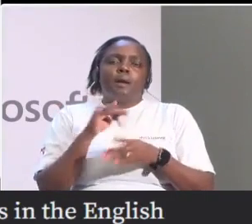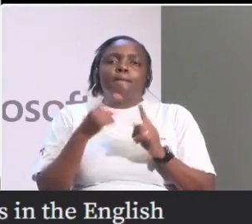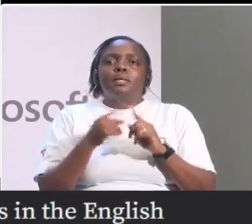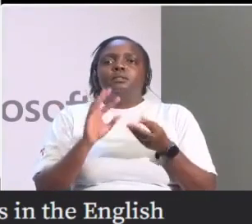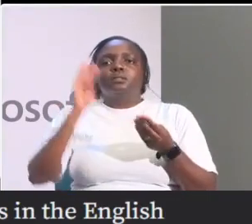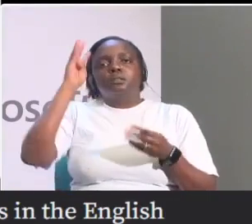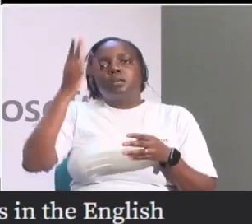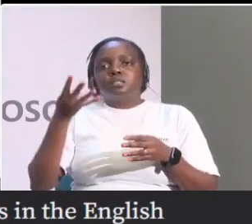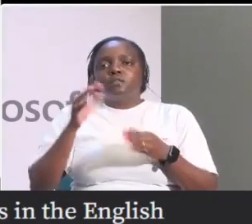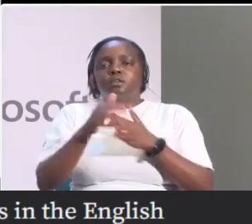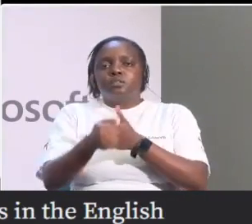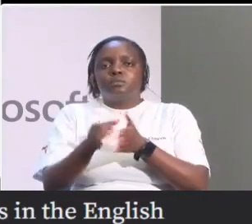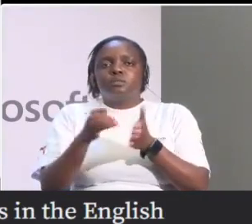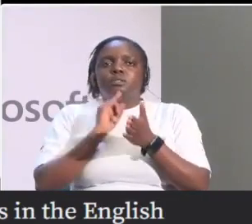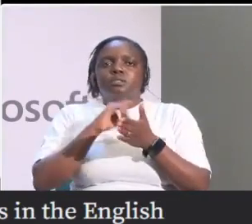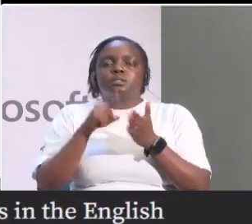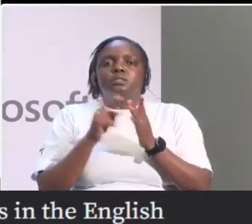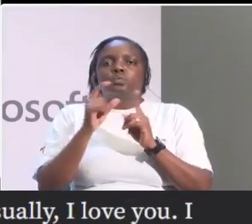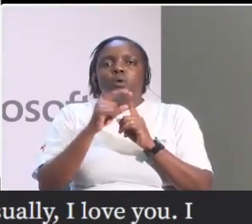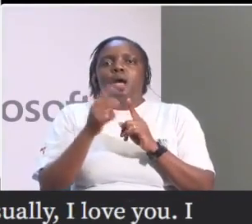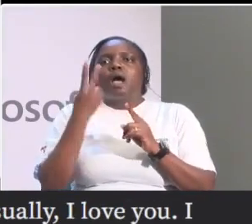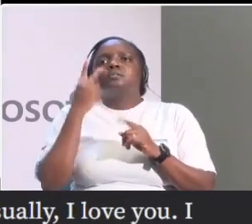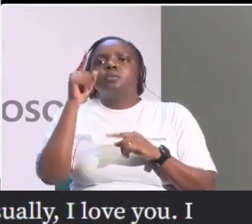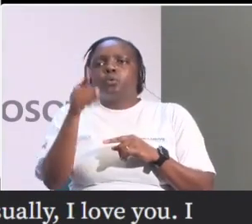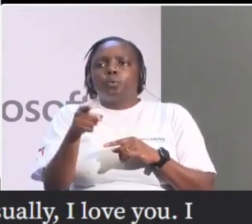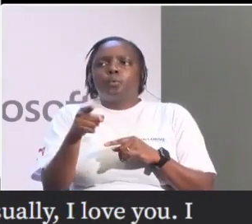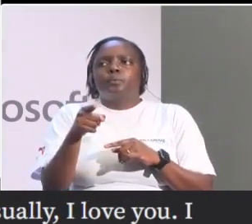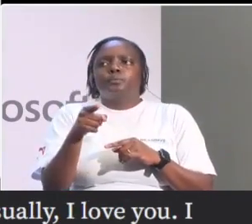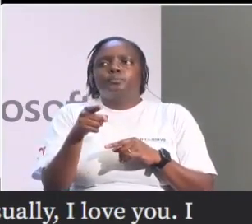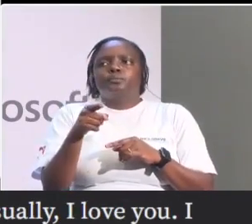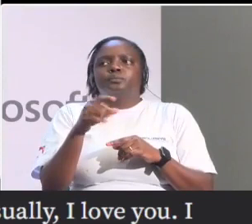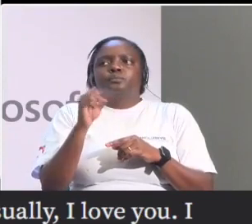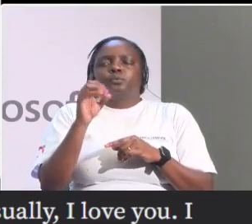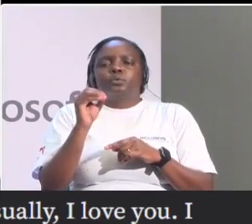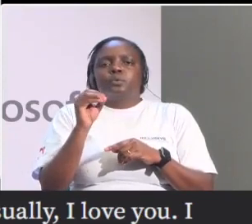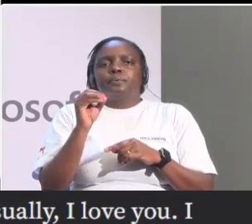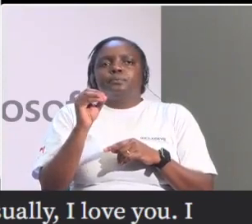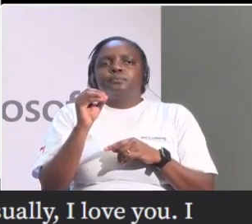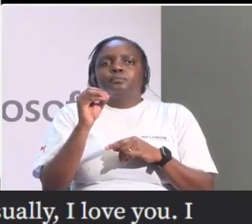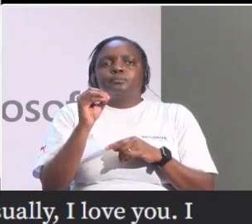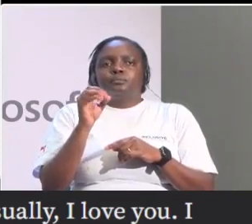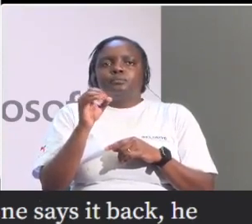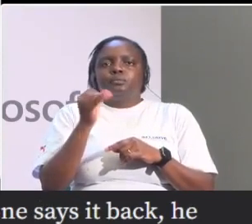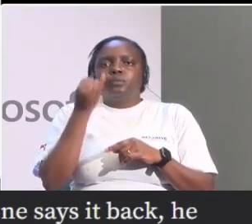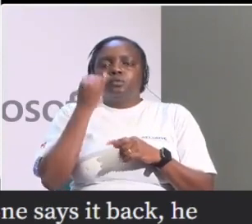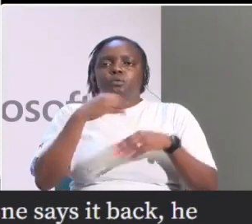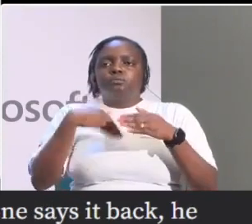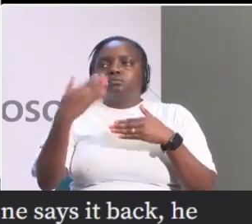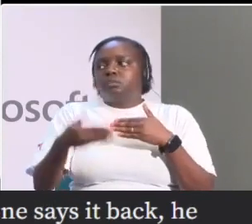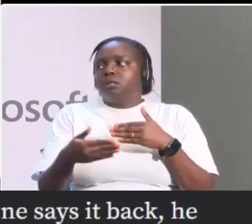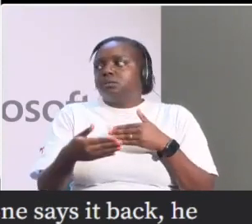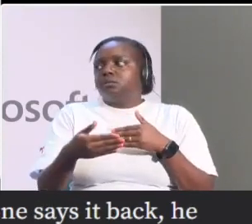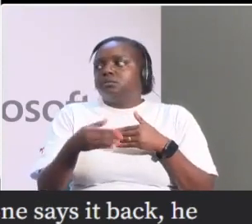next slide, it's these words: "I see you." So if you go to the next